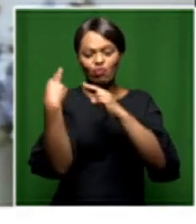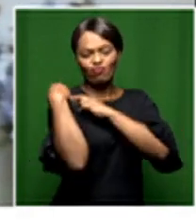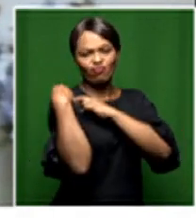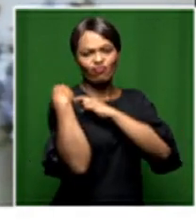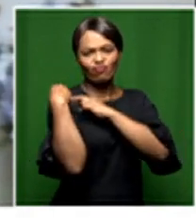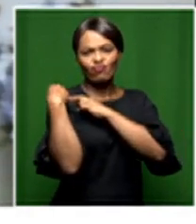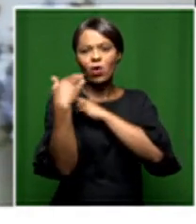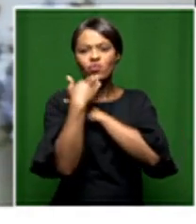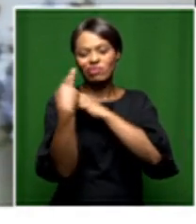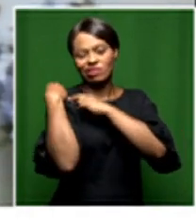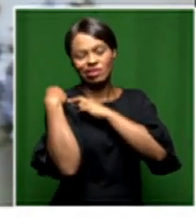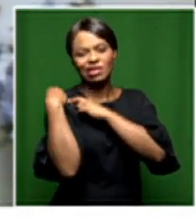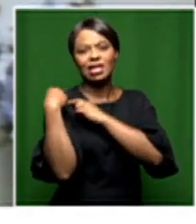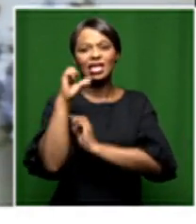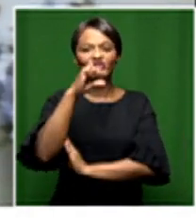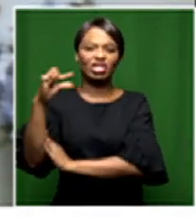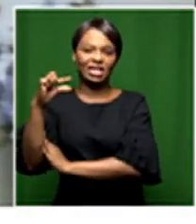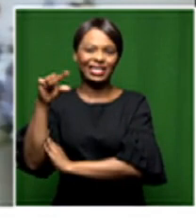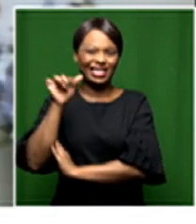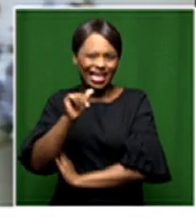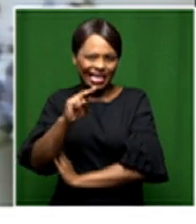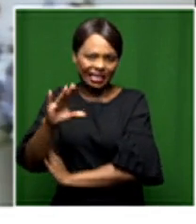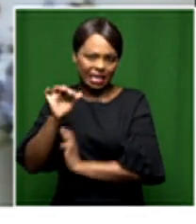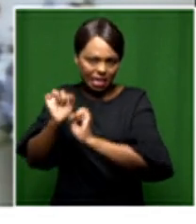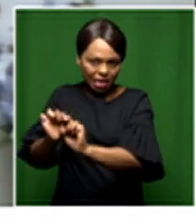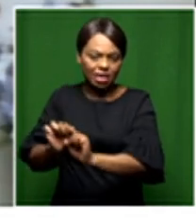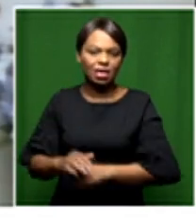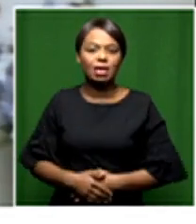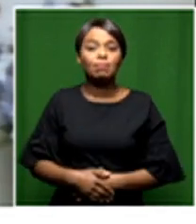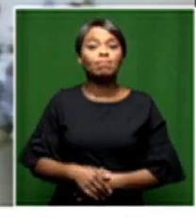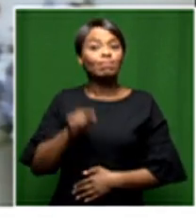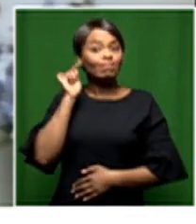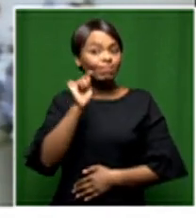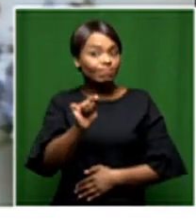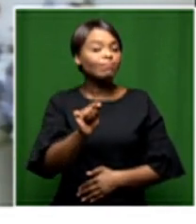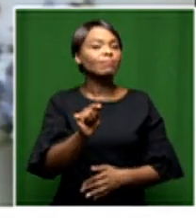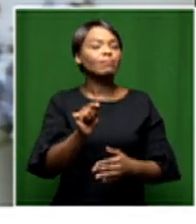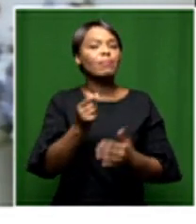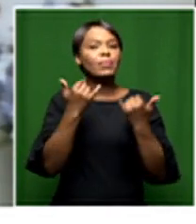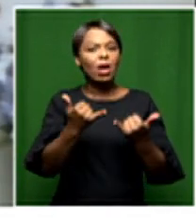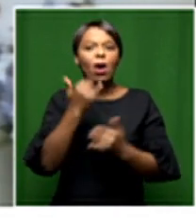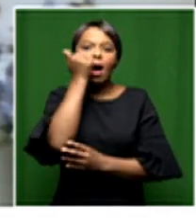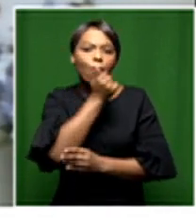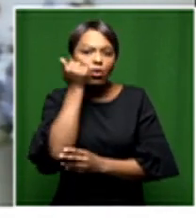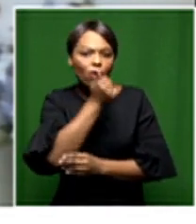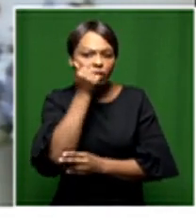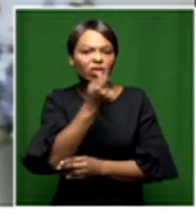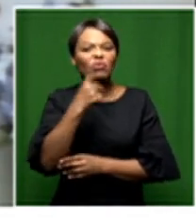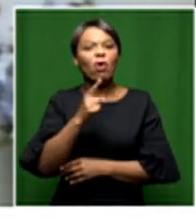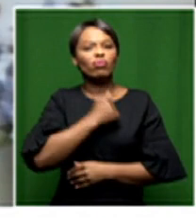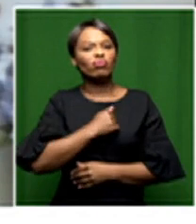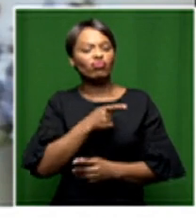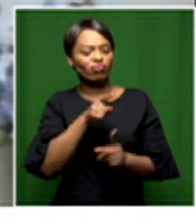the Secretary General of the ANC. We also saw it in Jacob Zuma's email, an apology to the Zondo Commission,